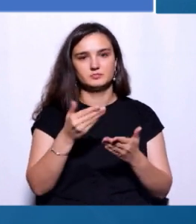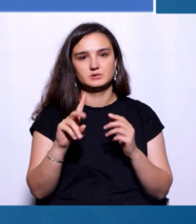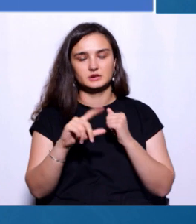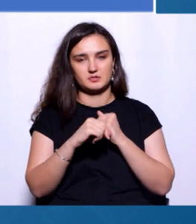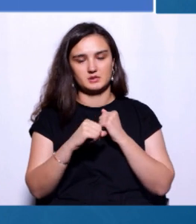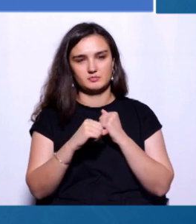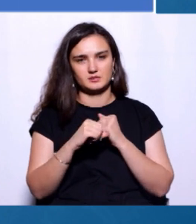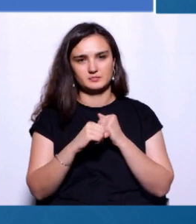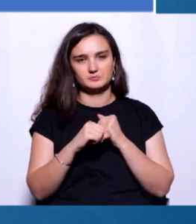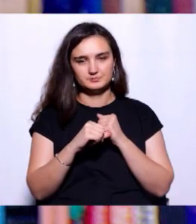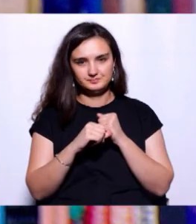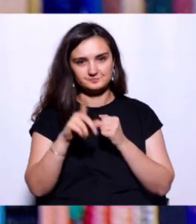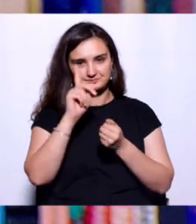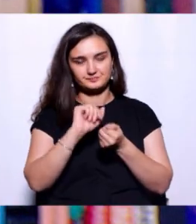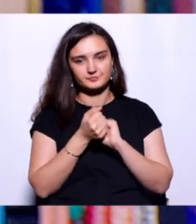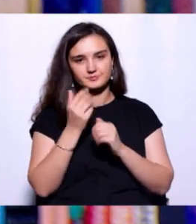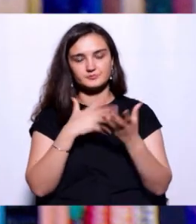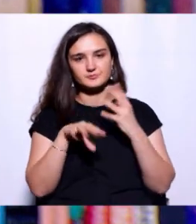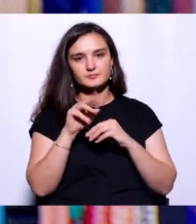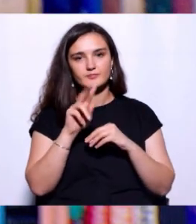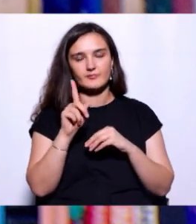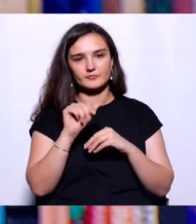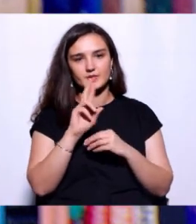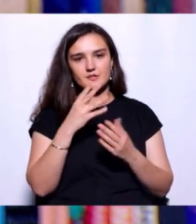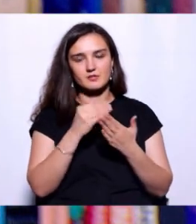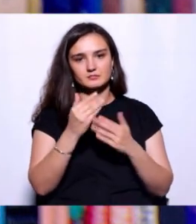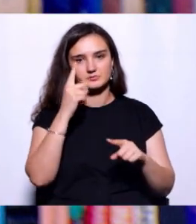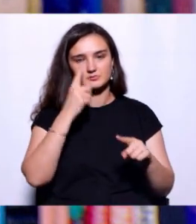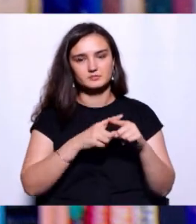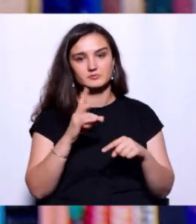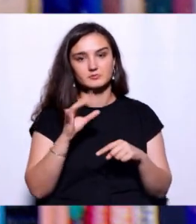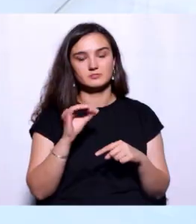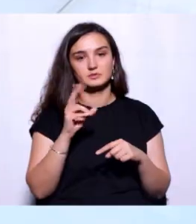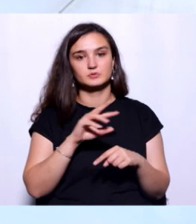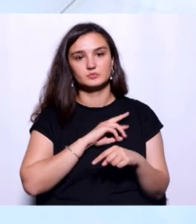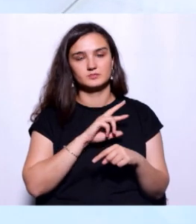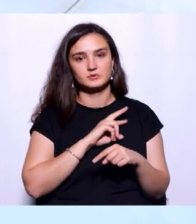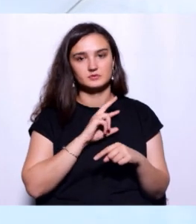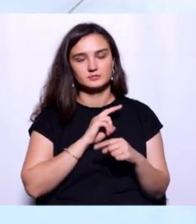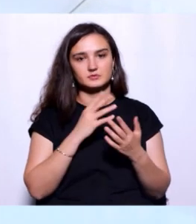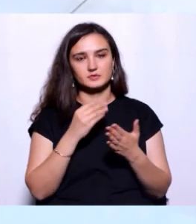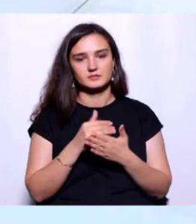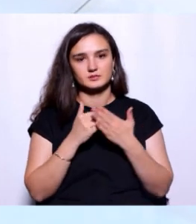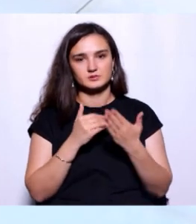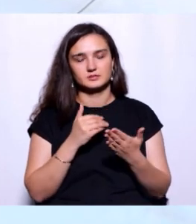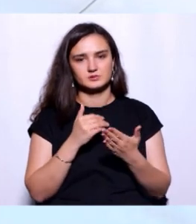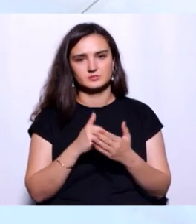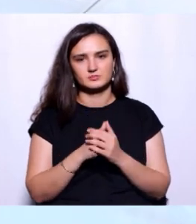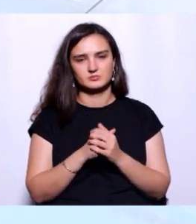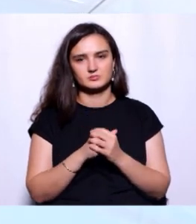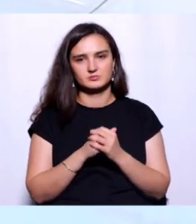help. Okay. So do you remember? Lisa and her brother Nick love their blank very